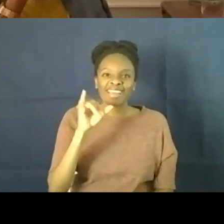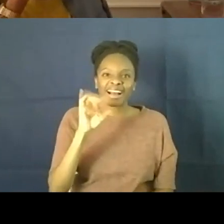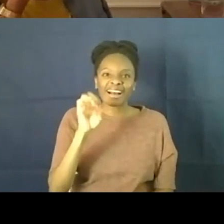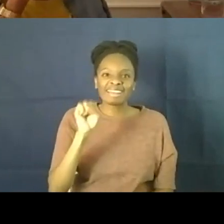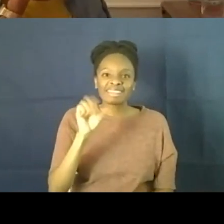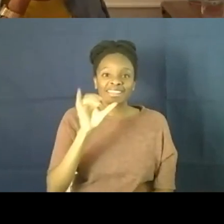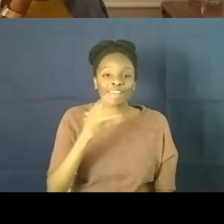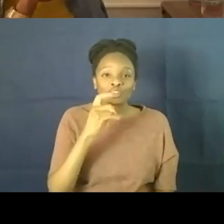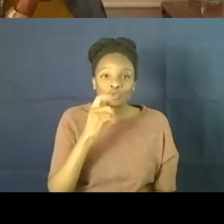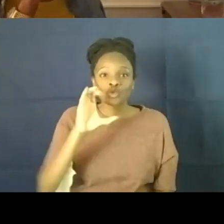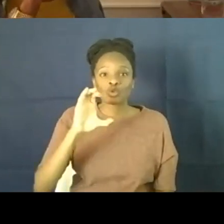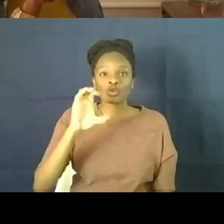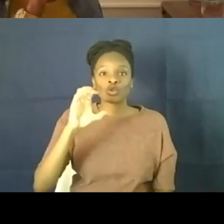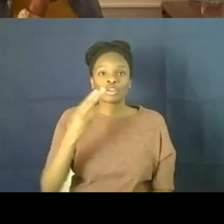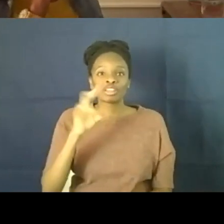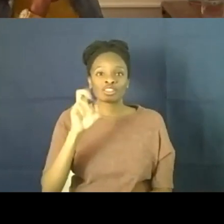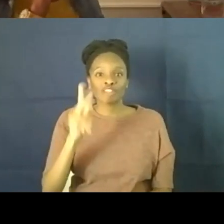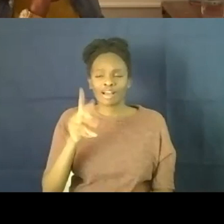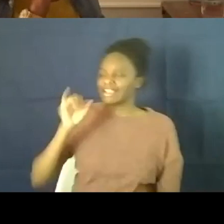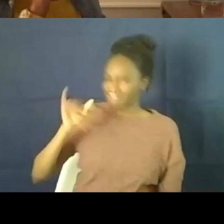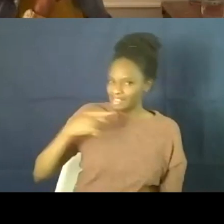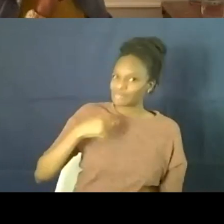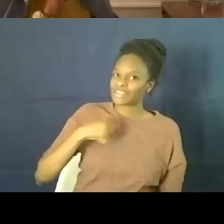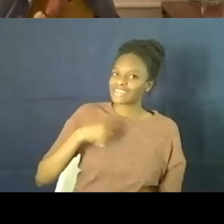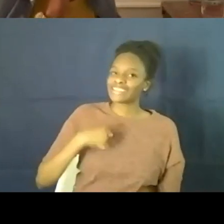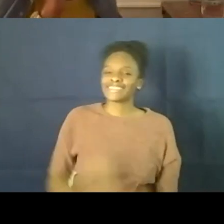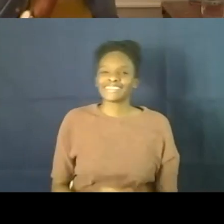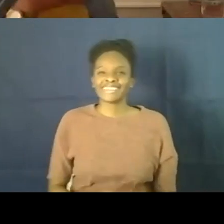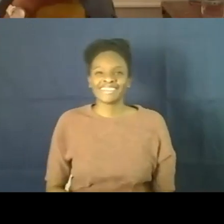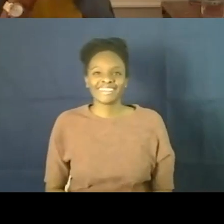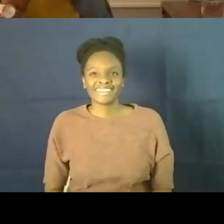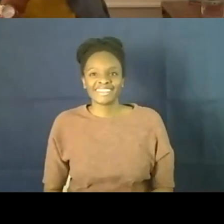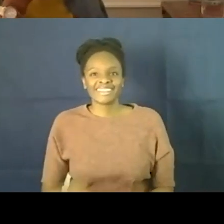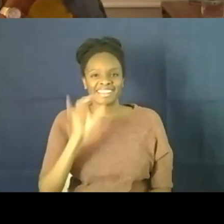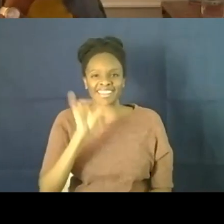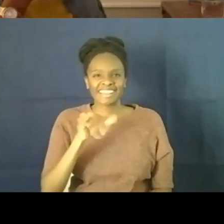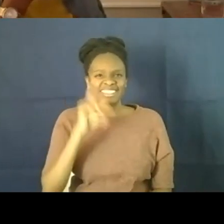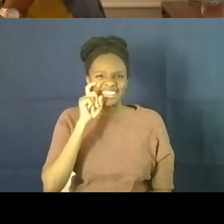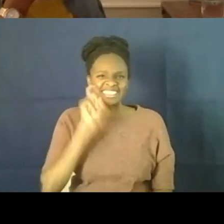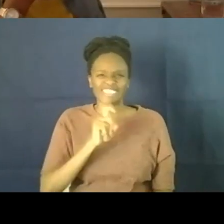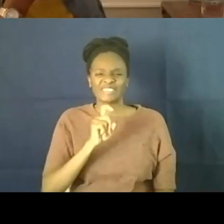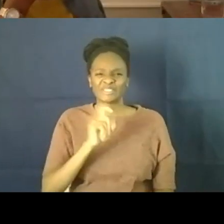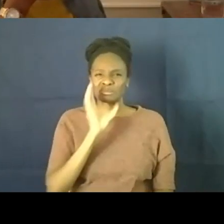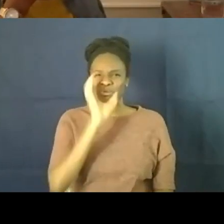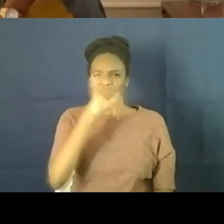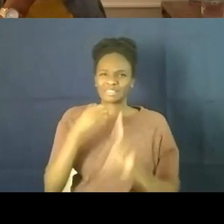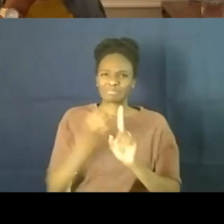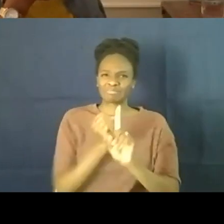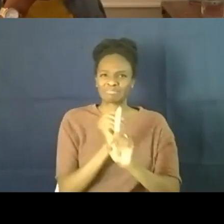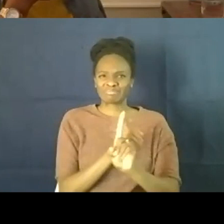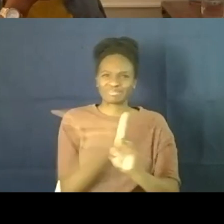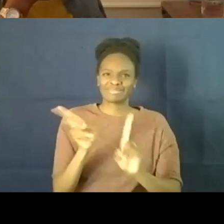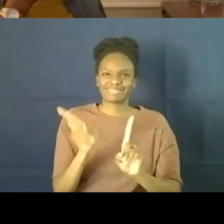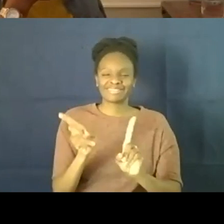Yes, that was me. I will take ownership. Reverse sexual deviancy into the character. But we try to make it, you know,